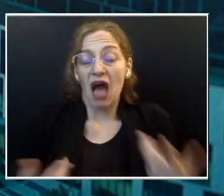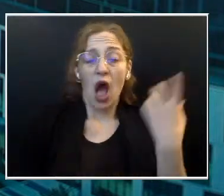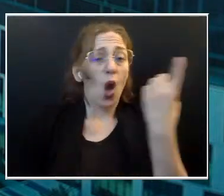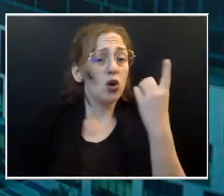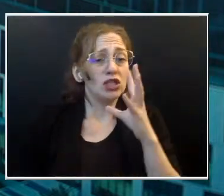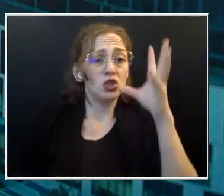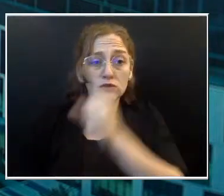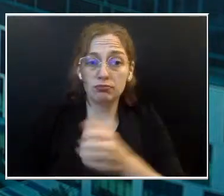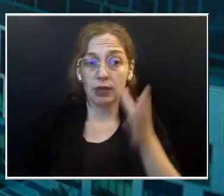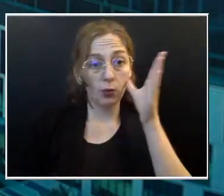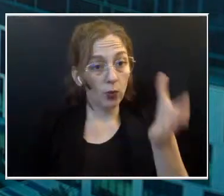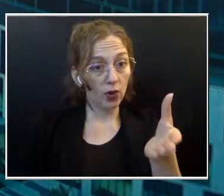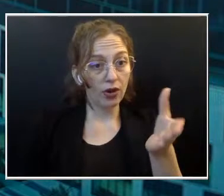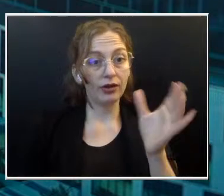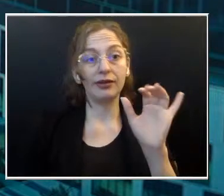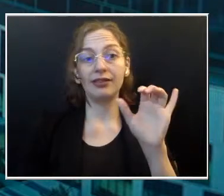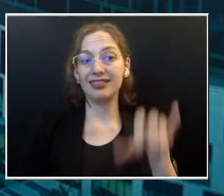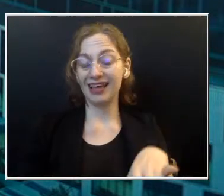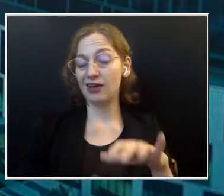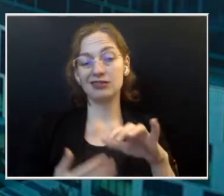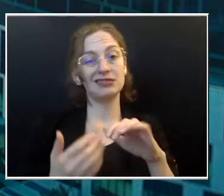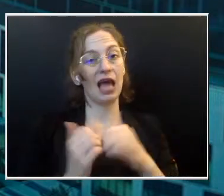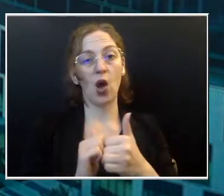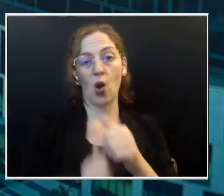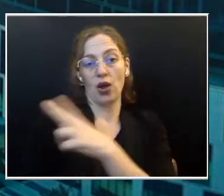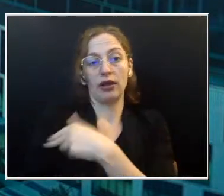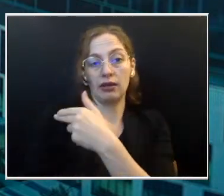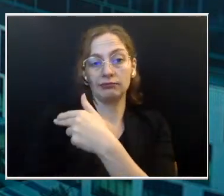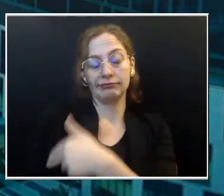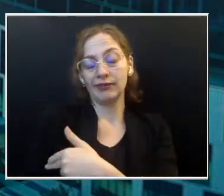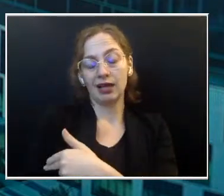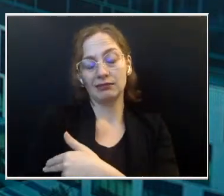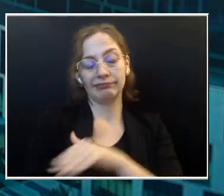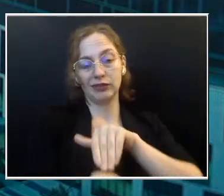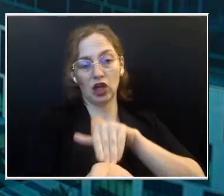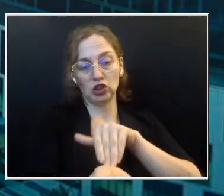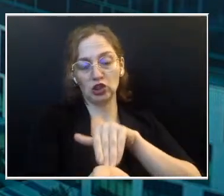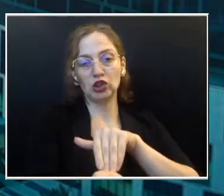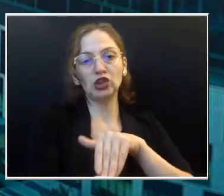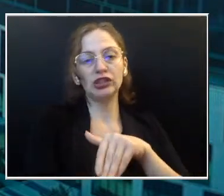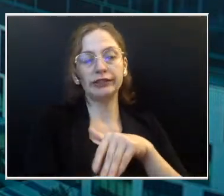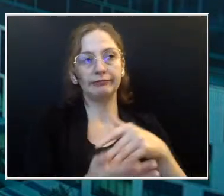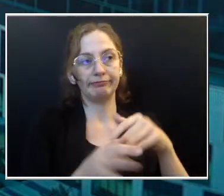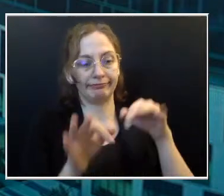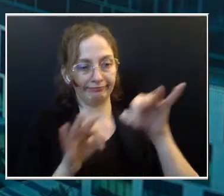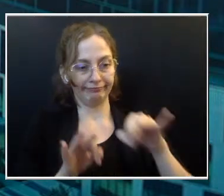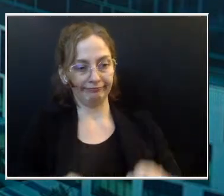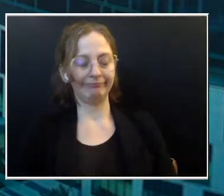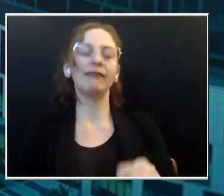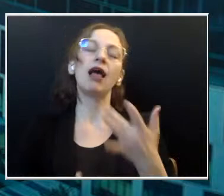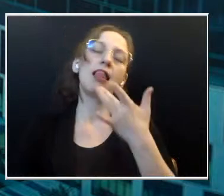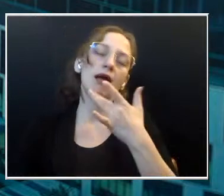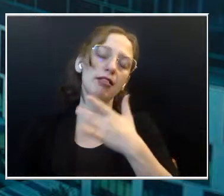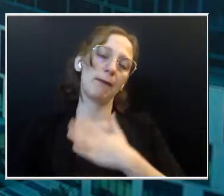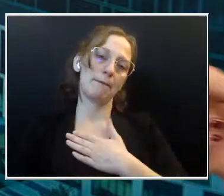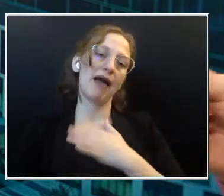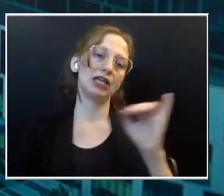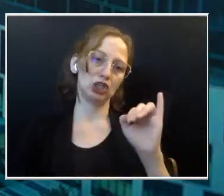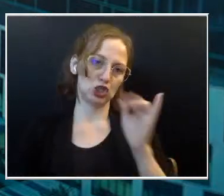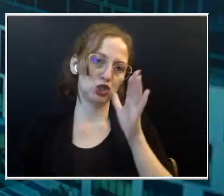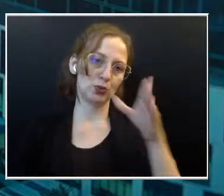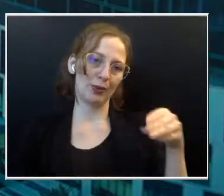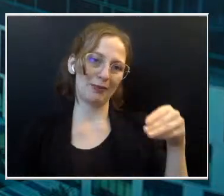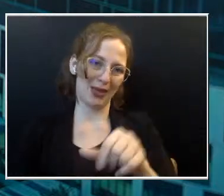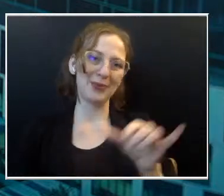And fortunately, I have great insurance also that covered it. I was at Gilda Club and